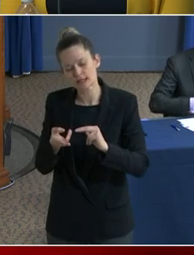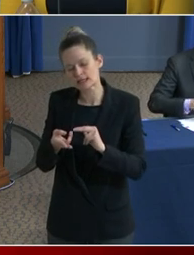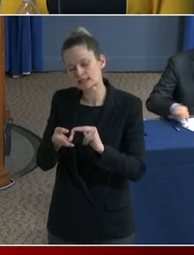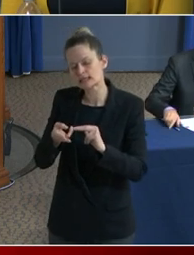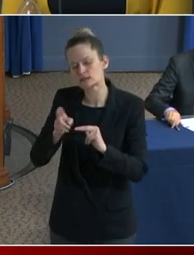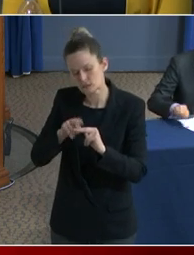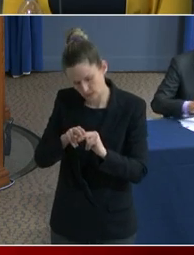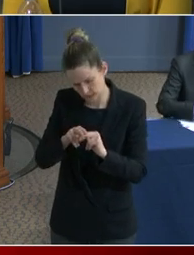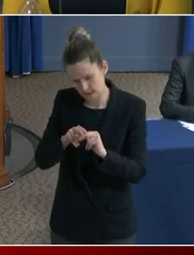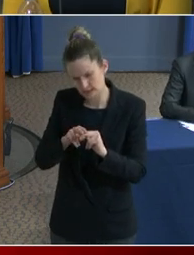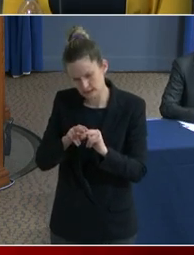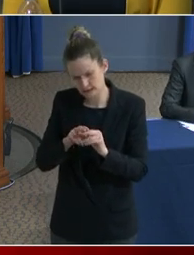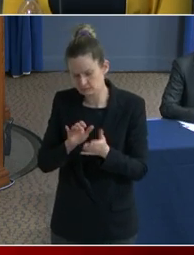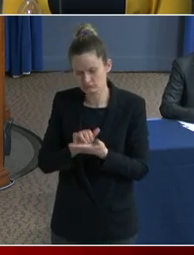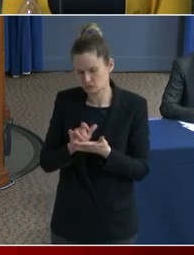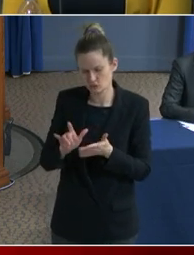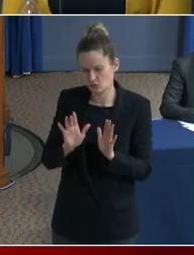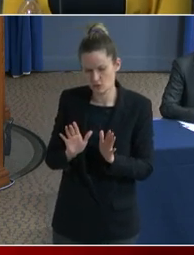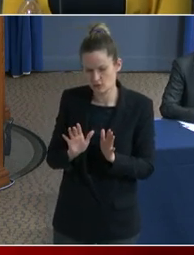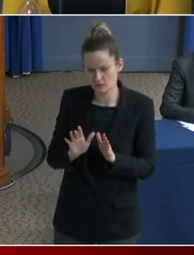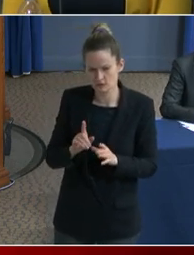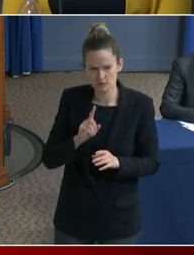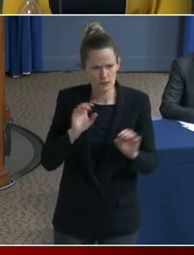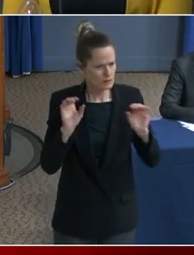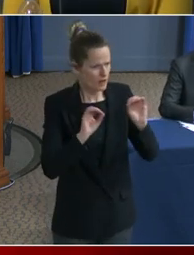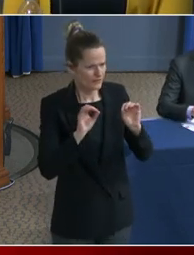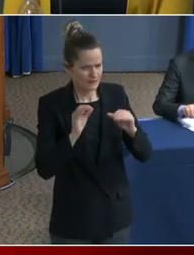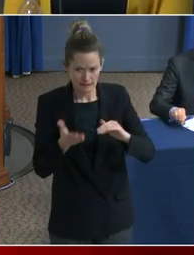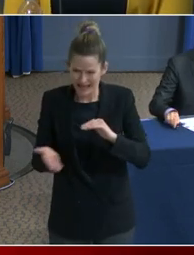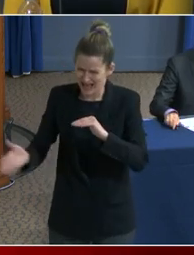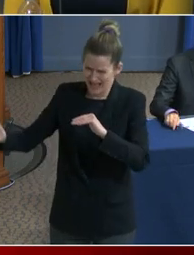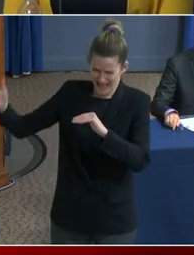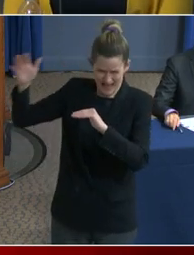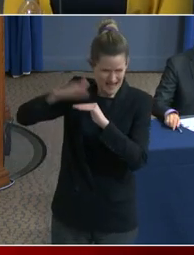next or 1 day to the next. So it's nothing that I'm worried about.